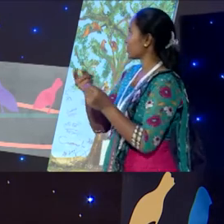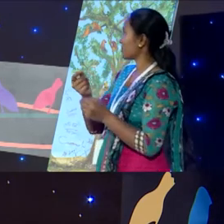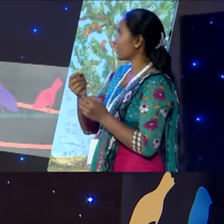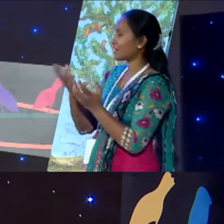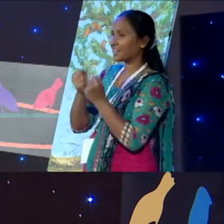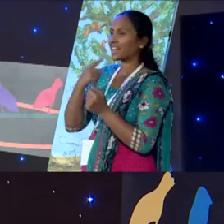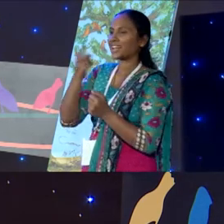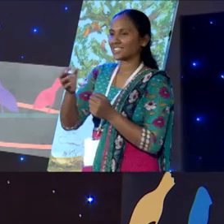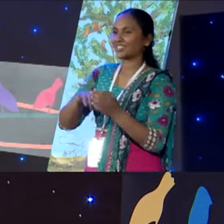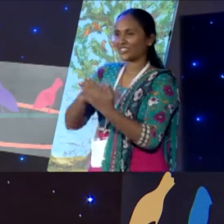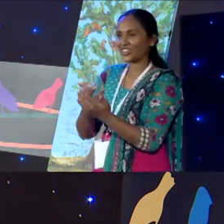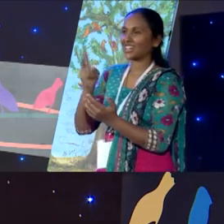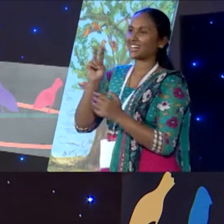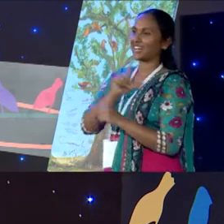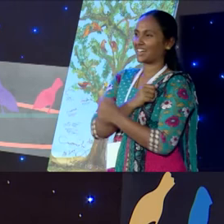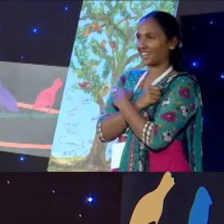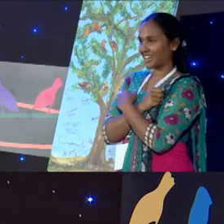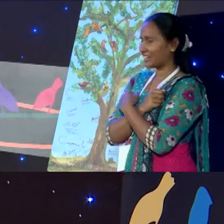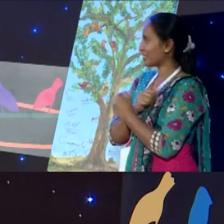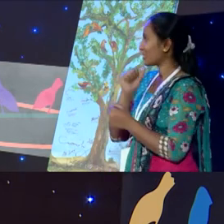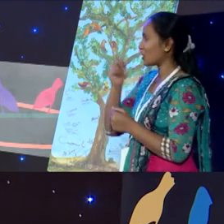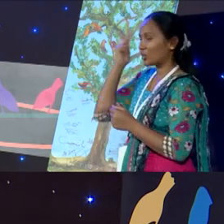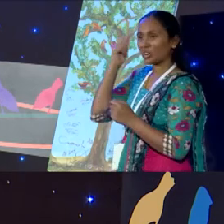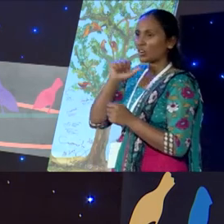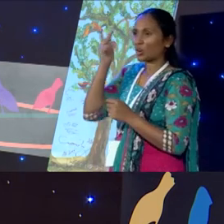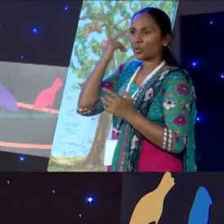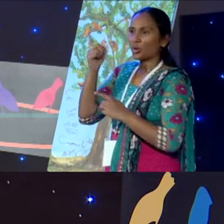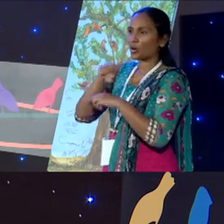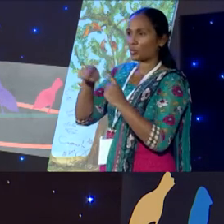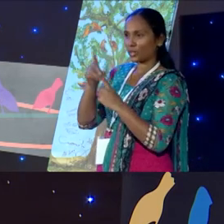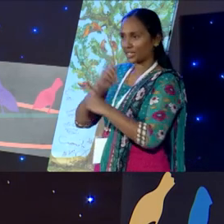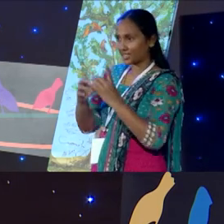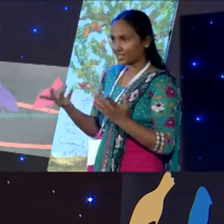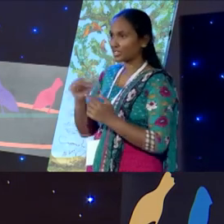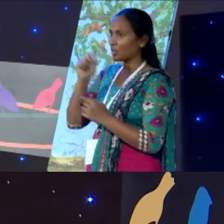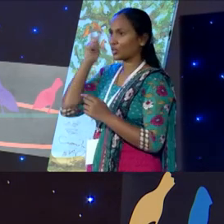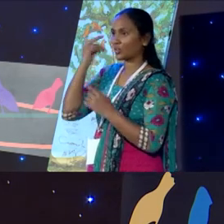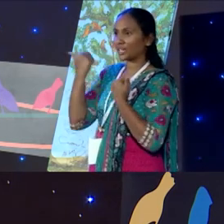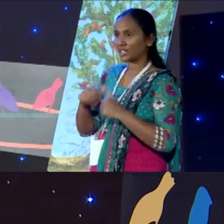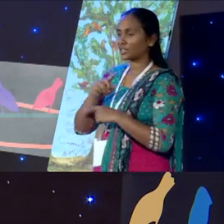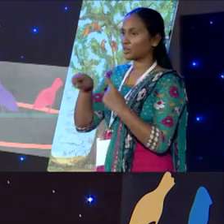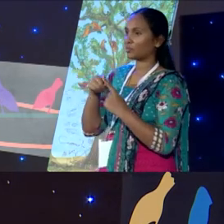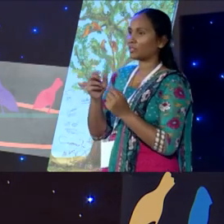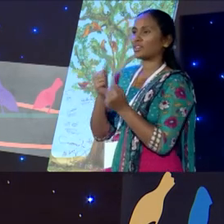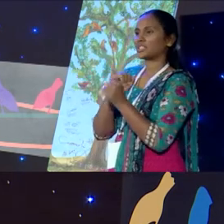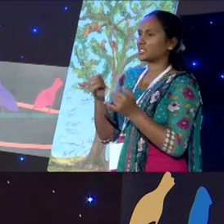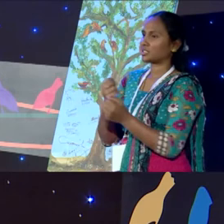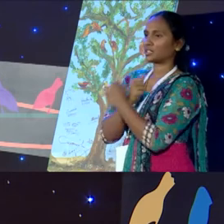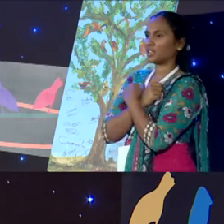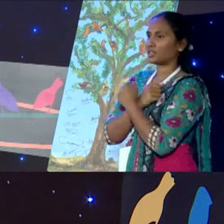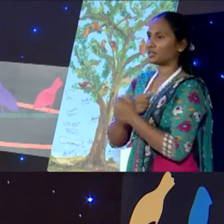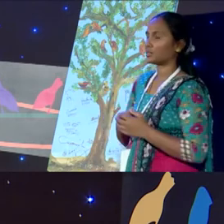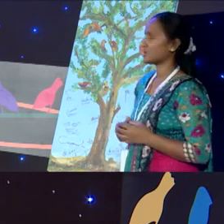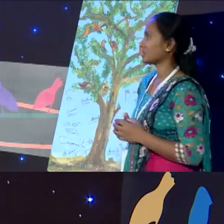fall in love. And people paid. They didn't know what disabilities, they didn't know what autism is, they didn't know what albinism is. They said, oh, we want to give money for love. So I